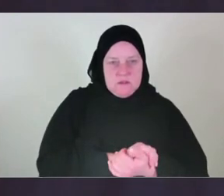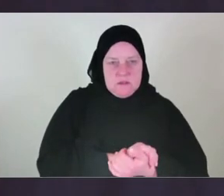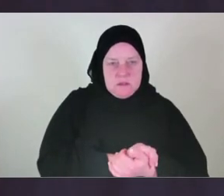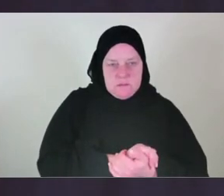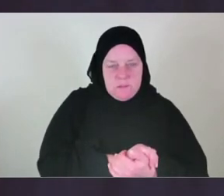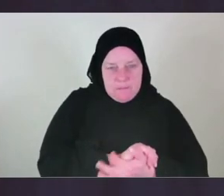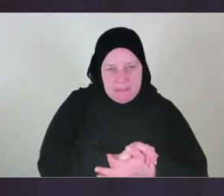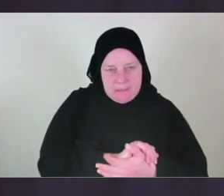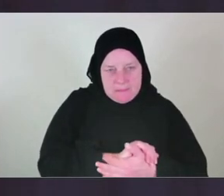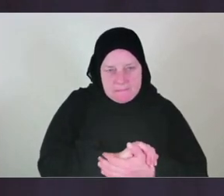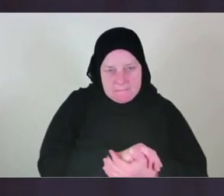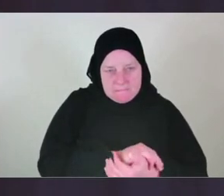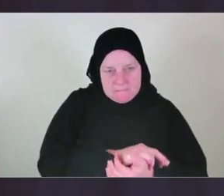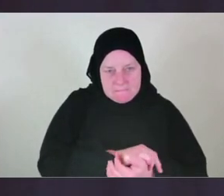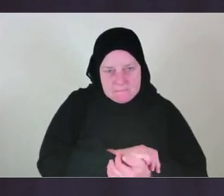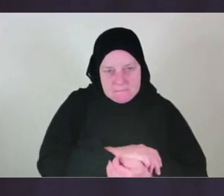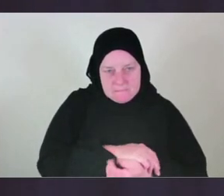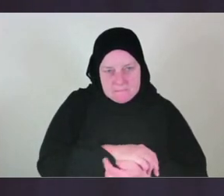does not